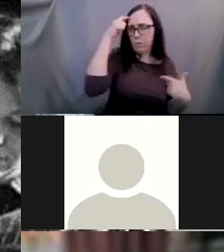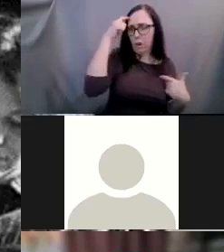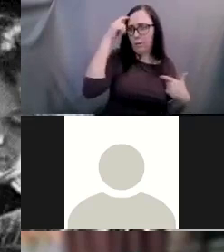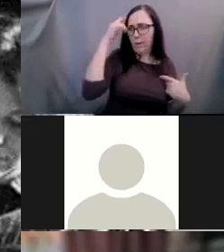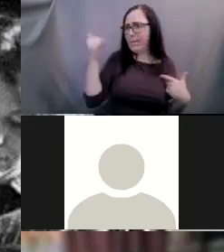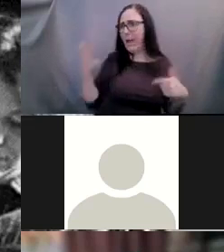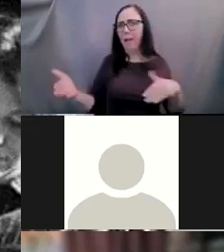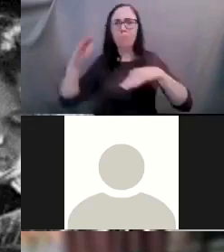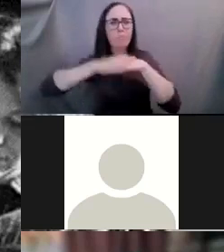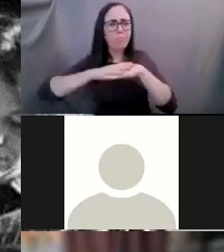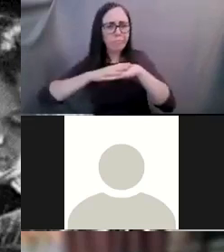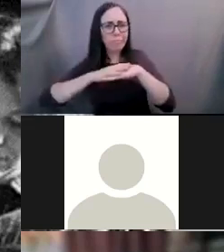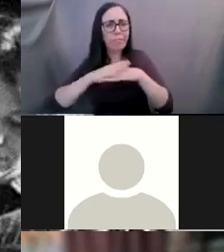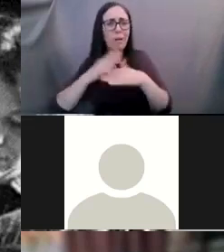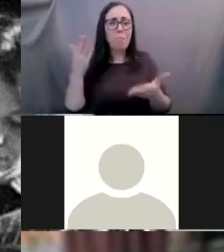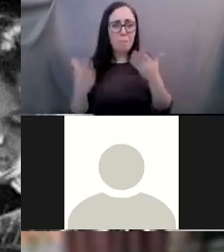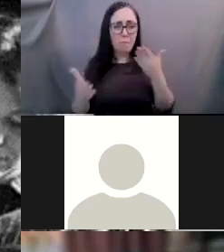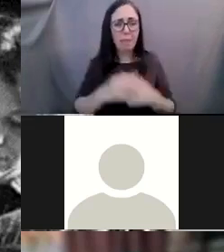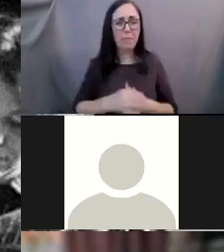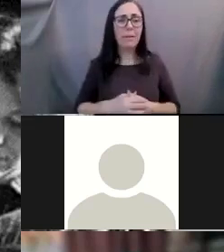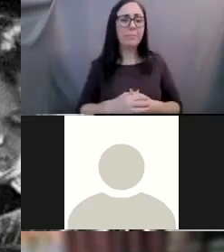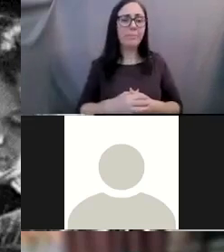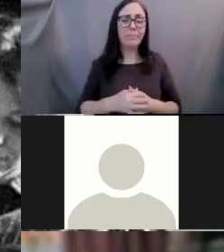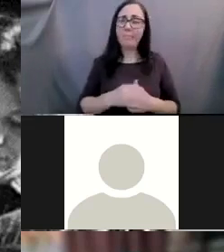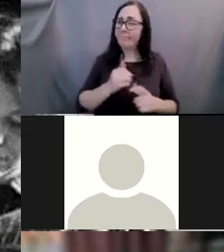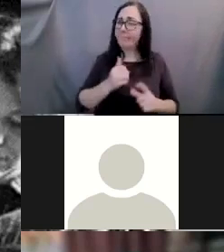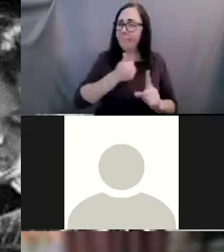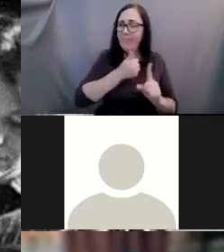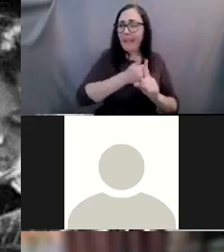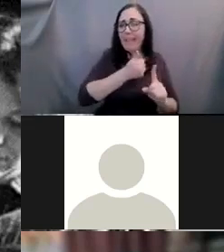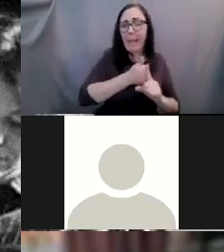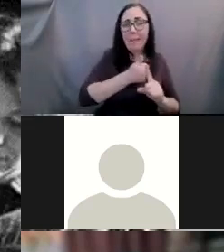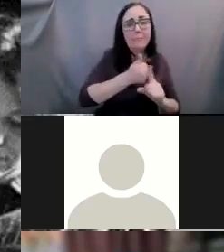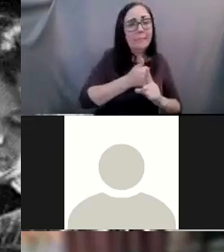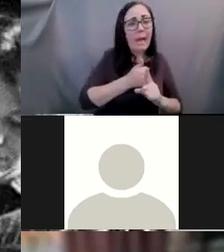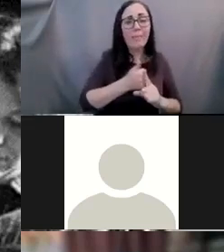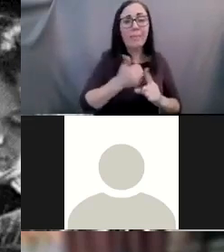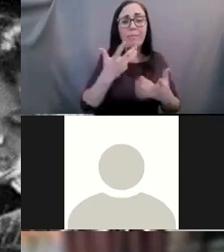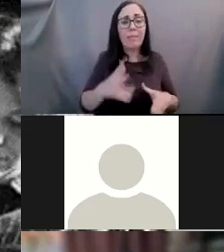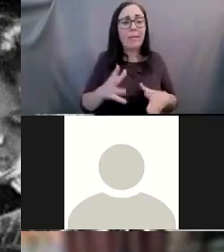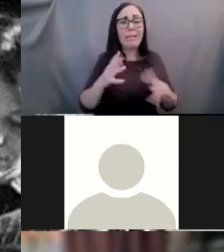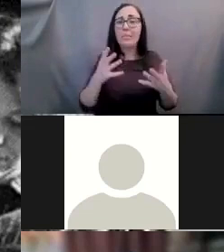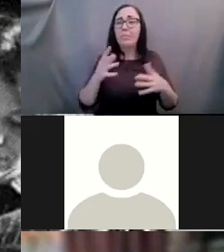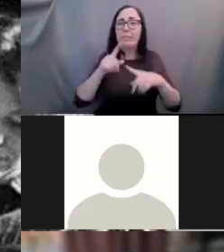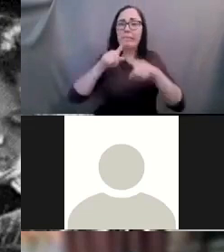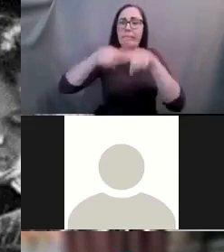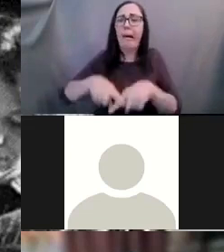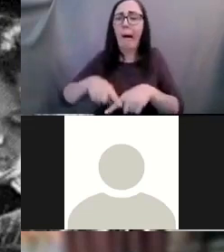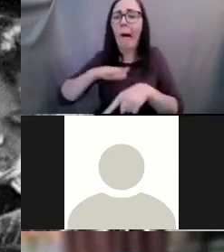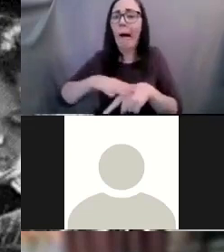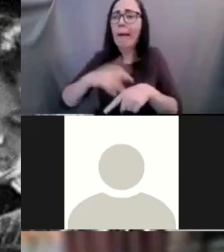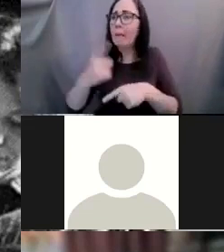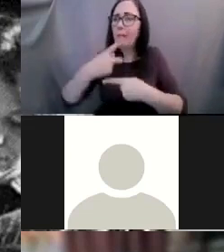Plus, they've experienced stigma and discrimination and widespread ableism.